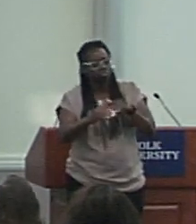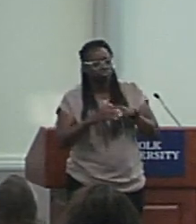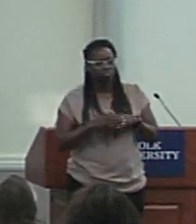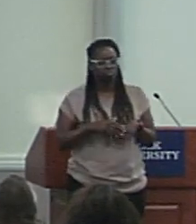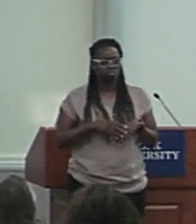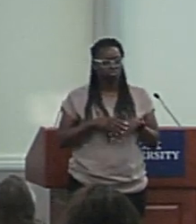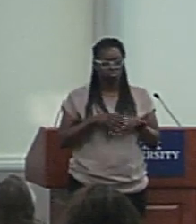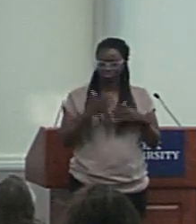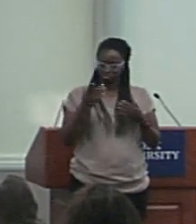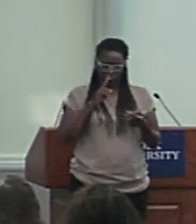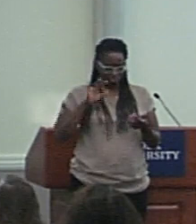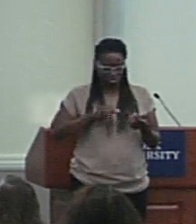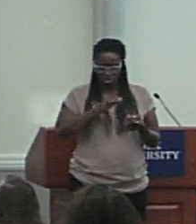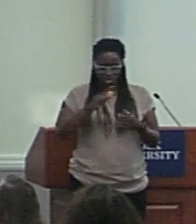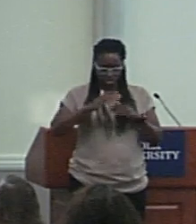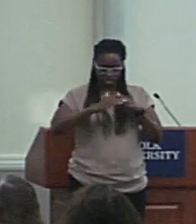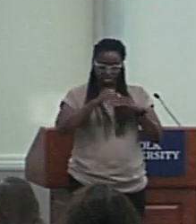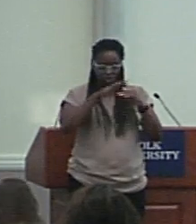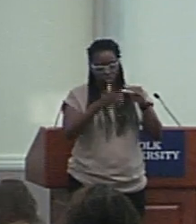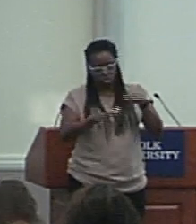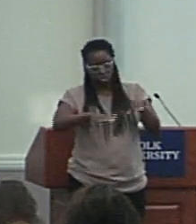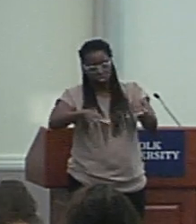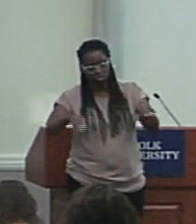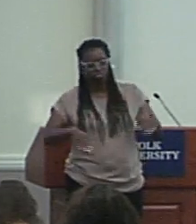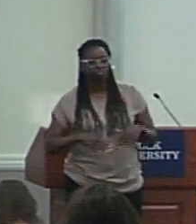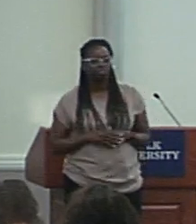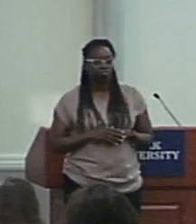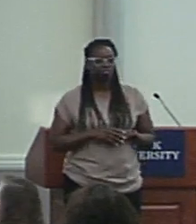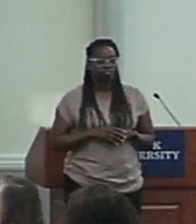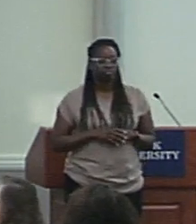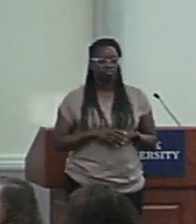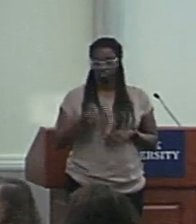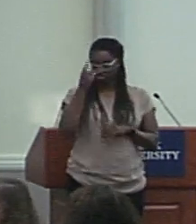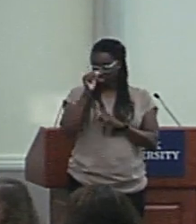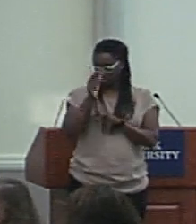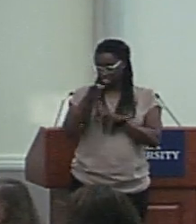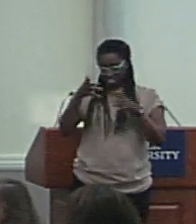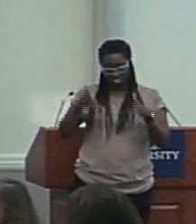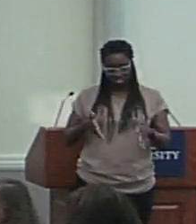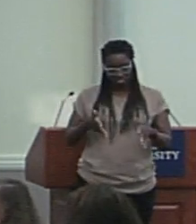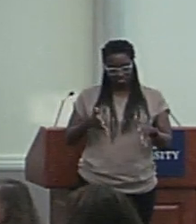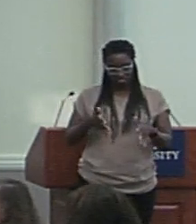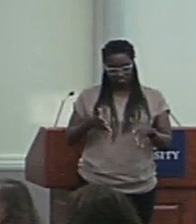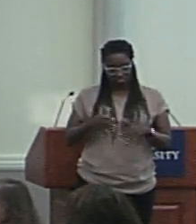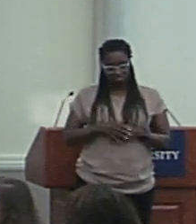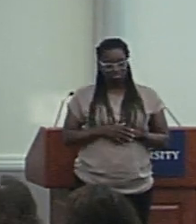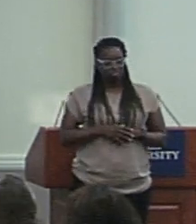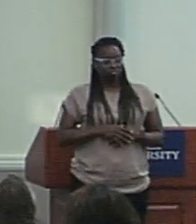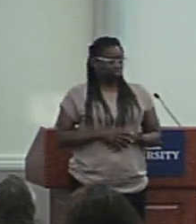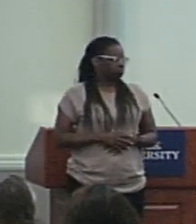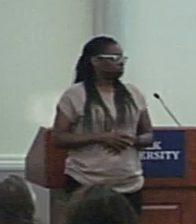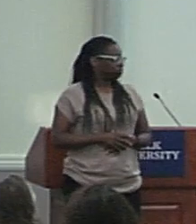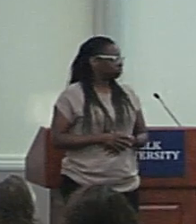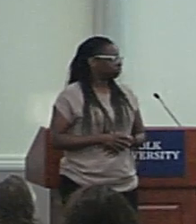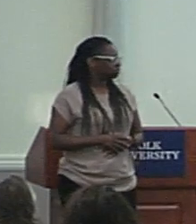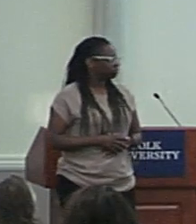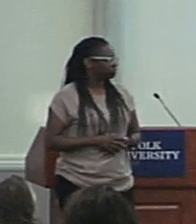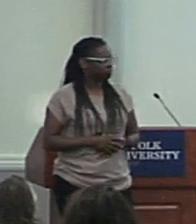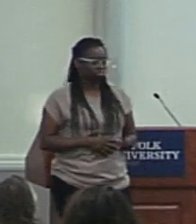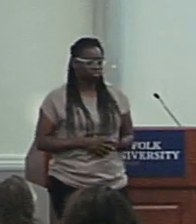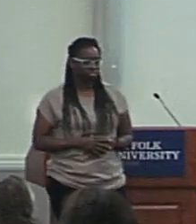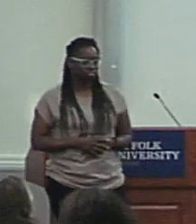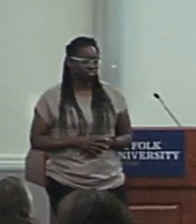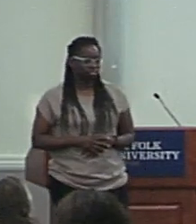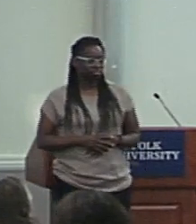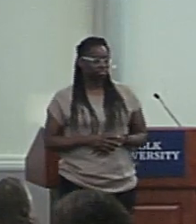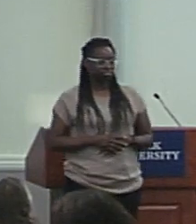comments. Okay, we have about 10 minutes left. Are there any other comments or We questions? do have one hand in the Zoom room, so Colleen, if you're able to pin